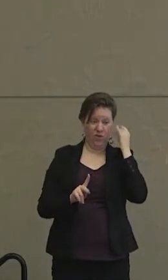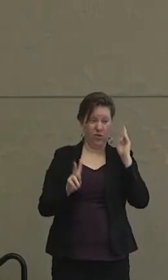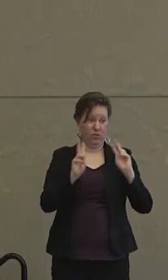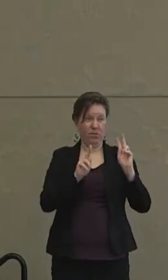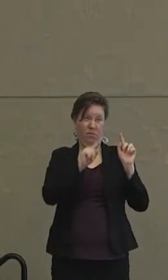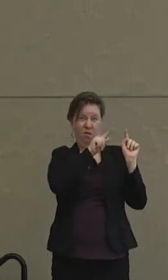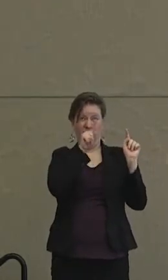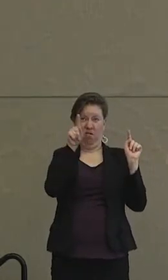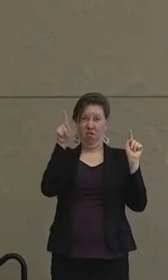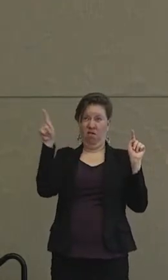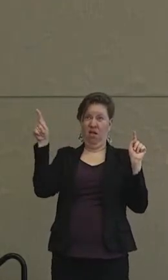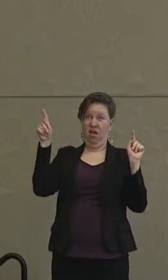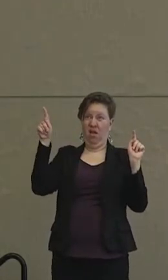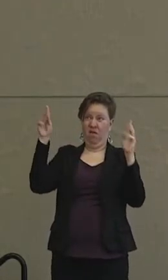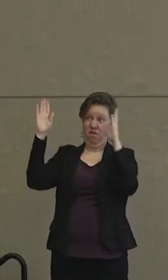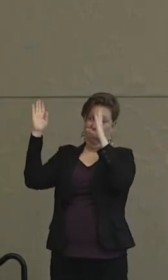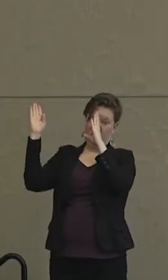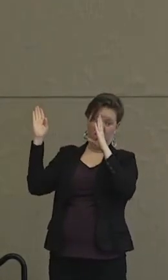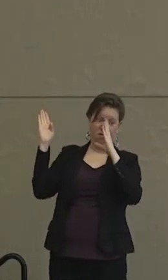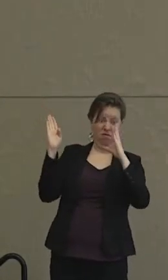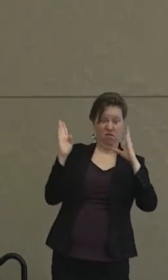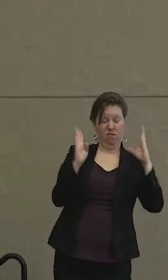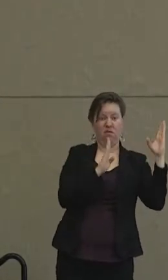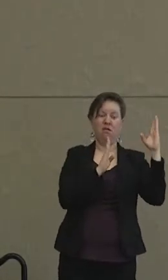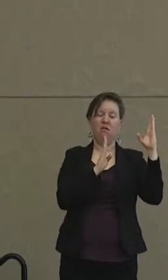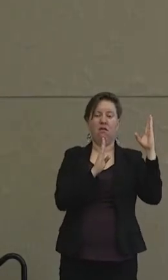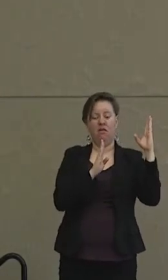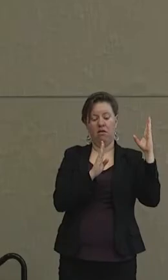If the pendulum swings in the other direction, and men